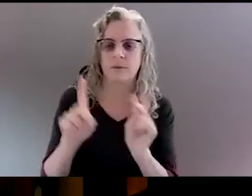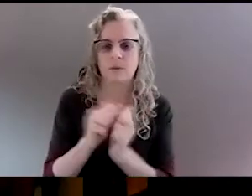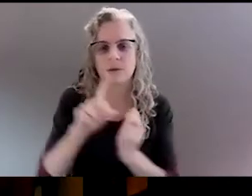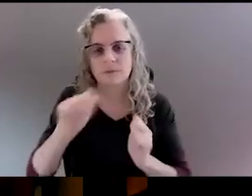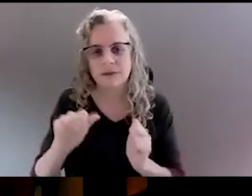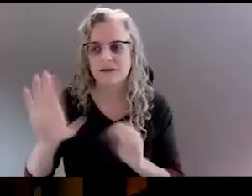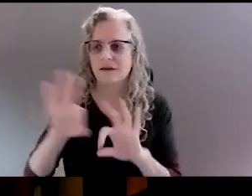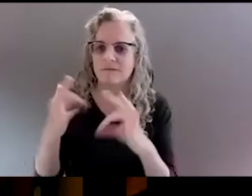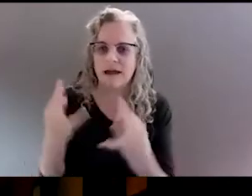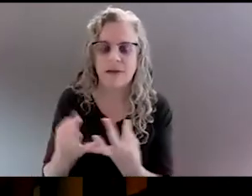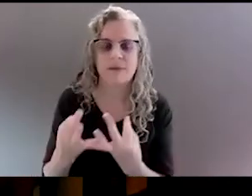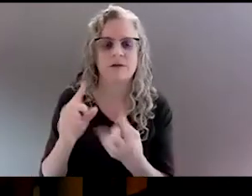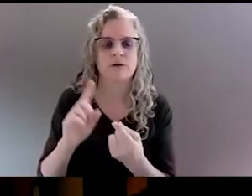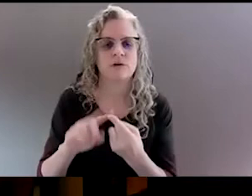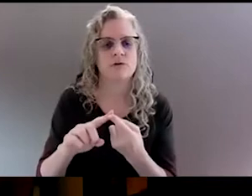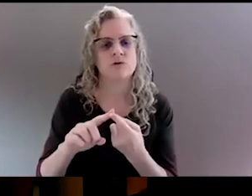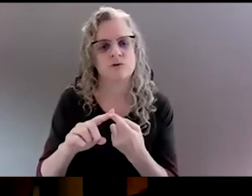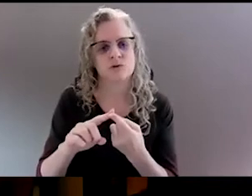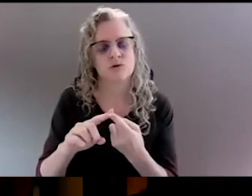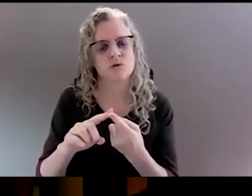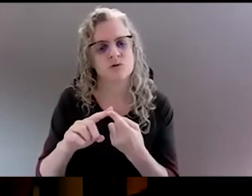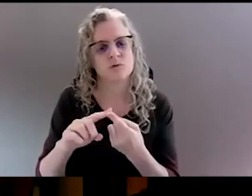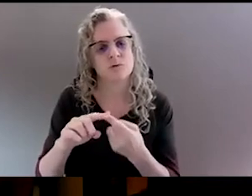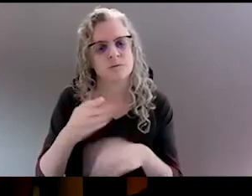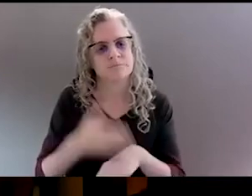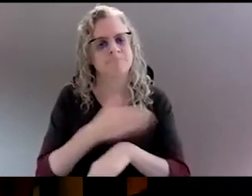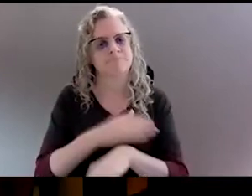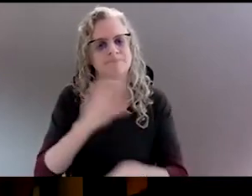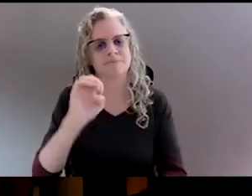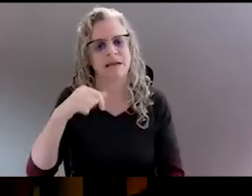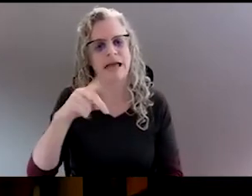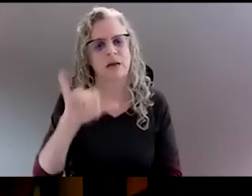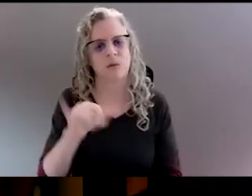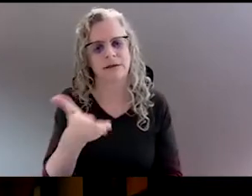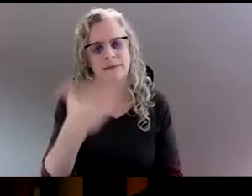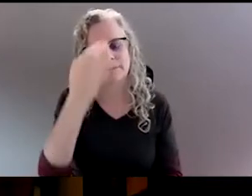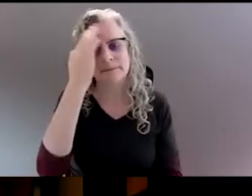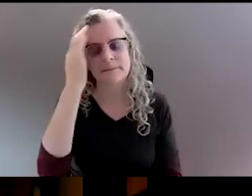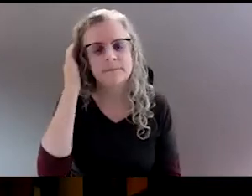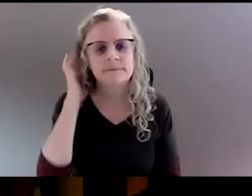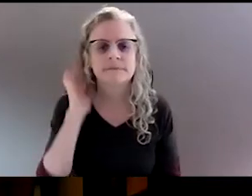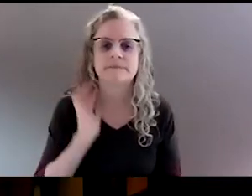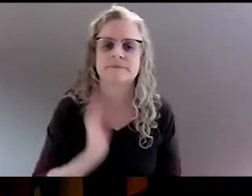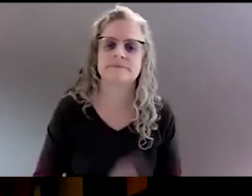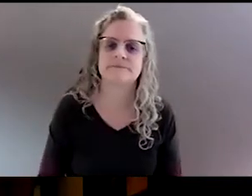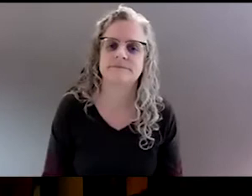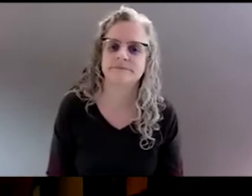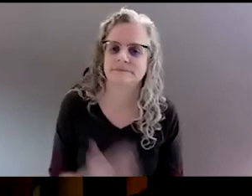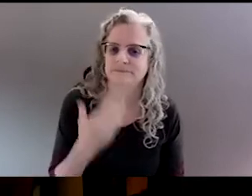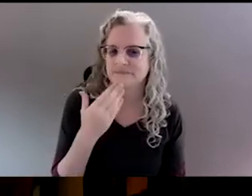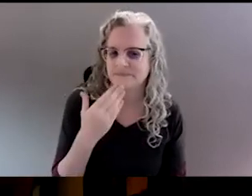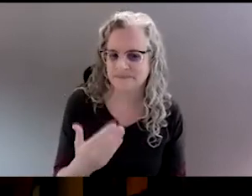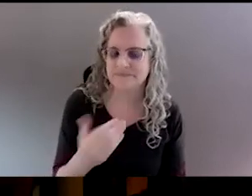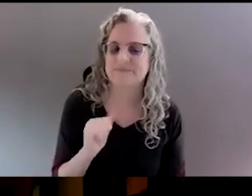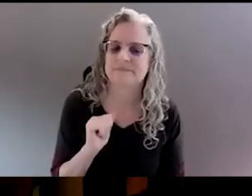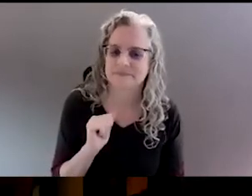to move toward the achievement of equity? Thank you. So I'm on the board